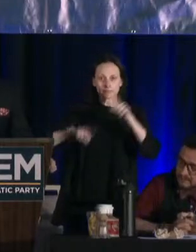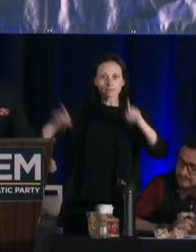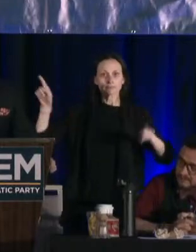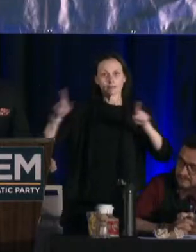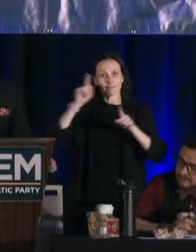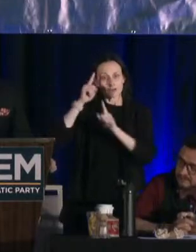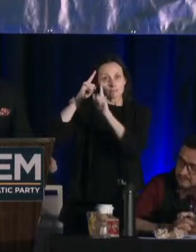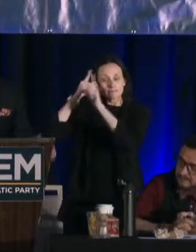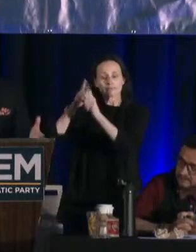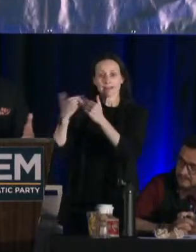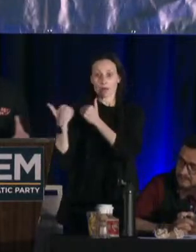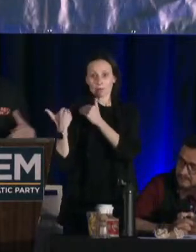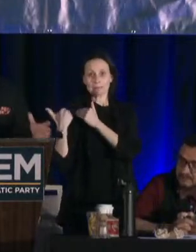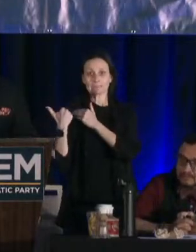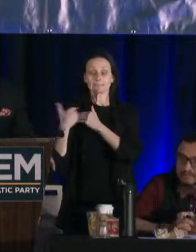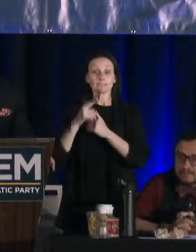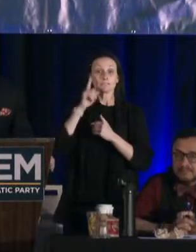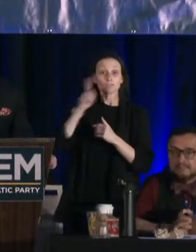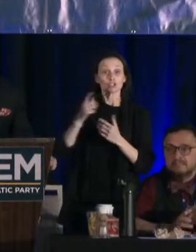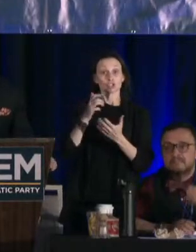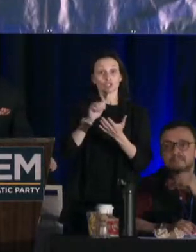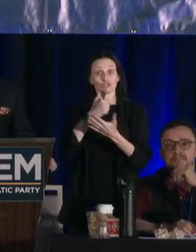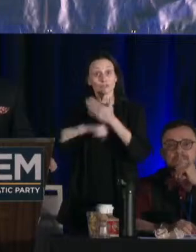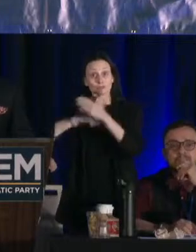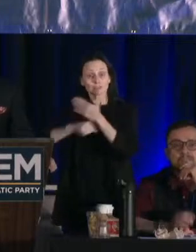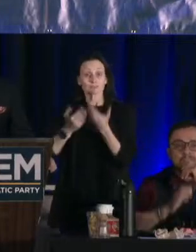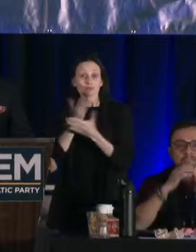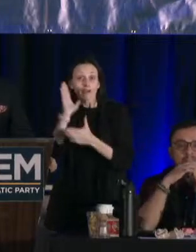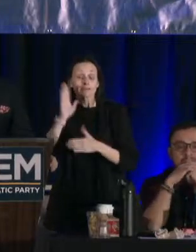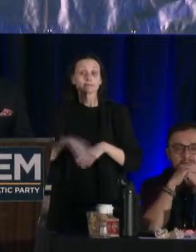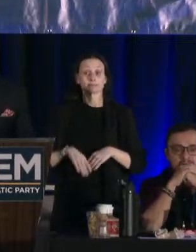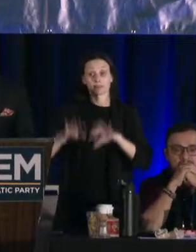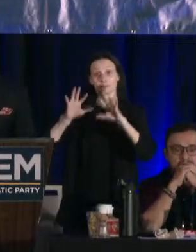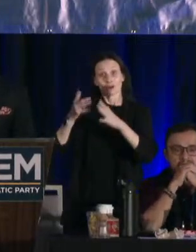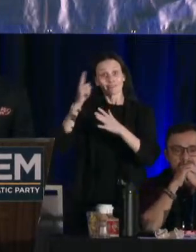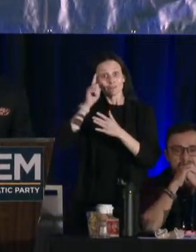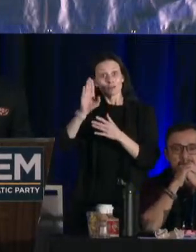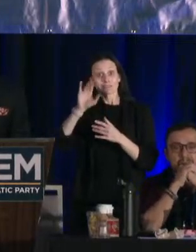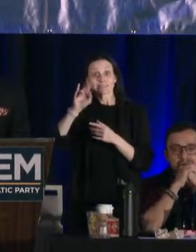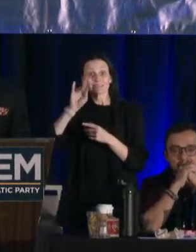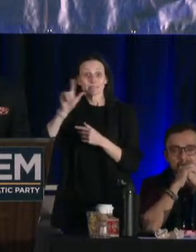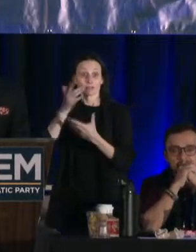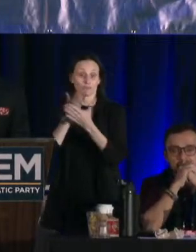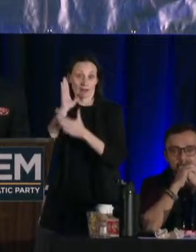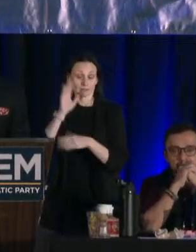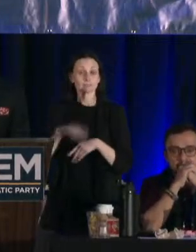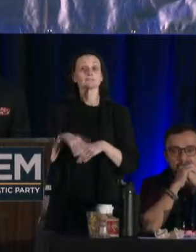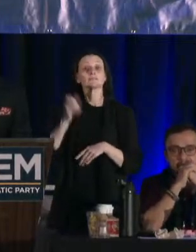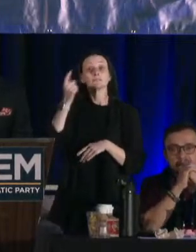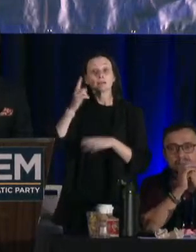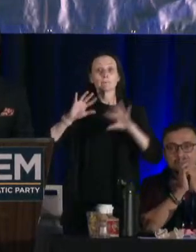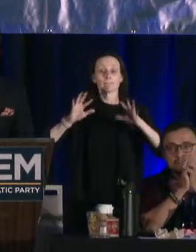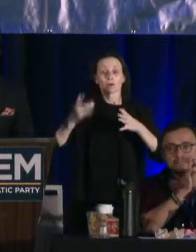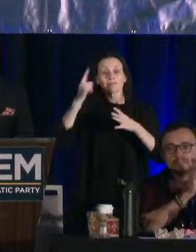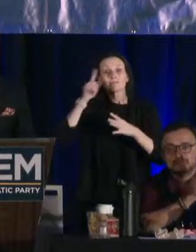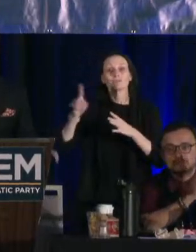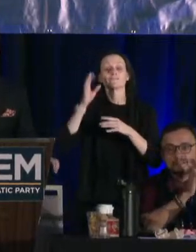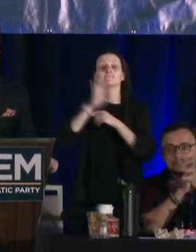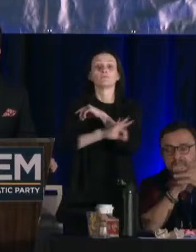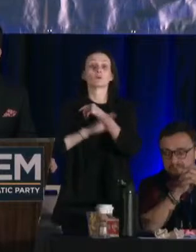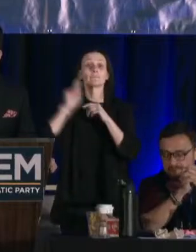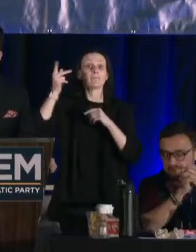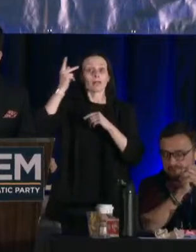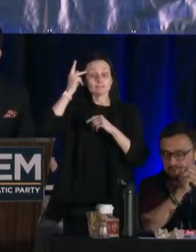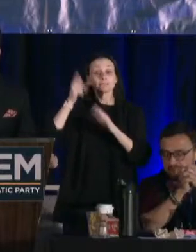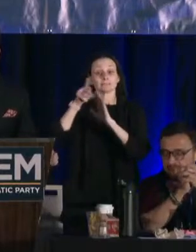corporate accountability, the party of reproductive rights, the party of civil rights, and the party with a foreign policy rooted